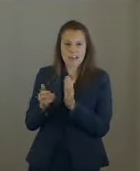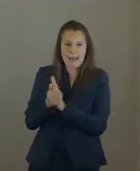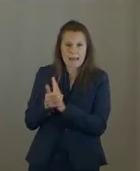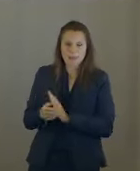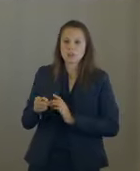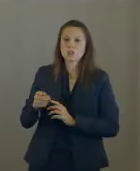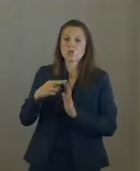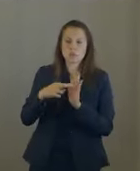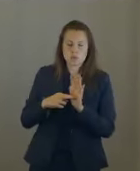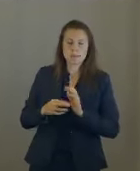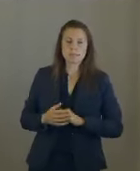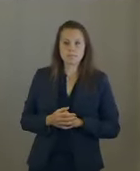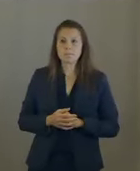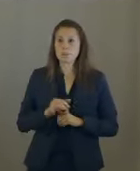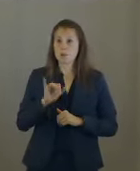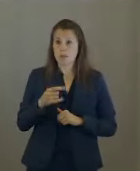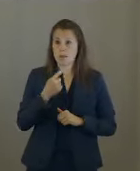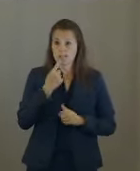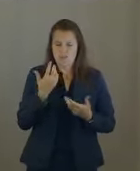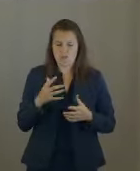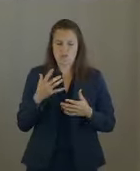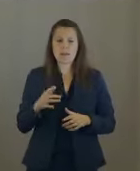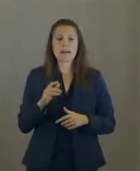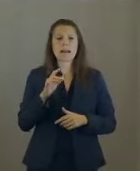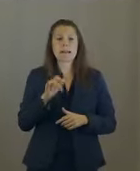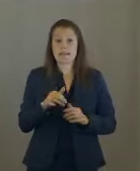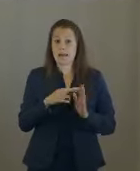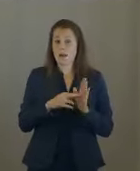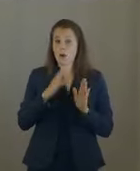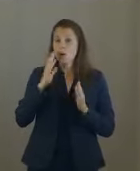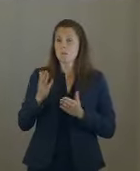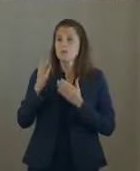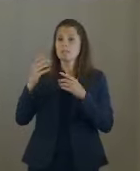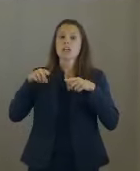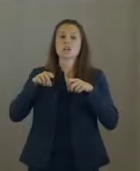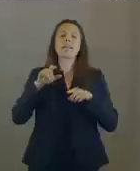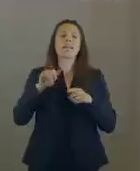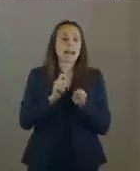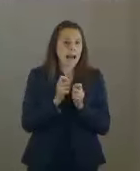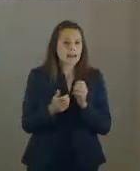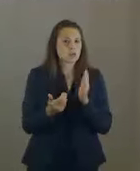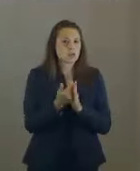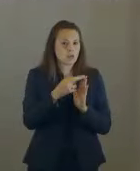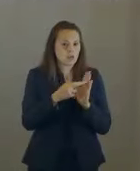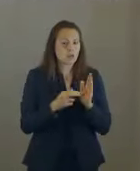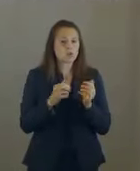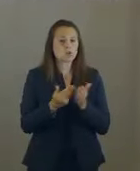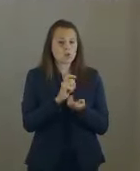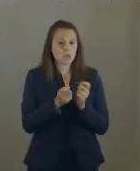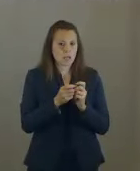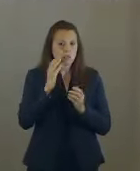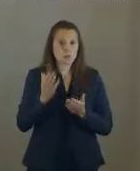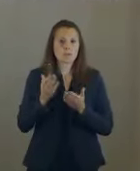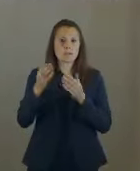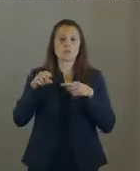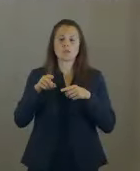rules. And so as you heard earlier, that will be presented at public hearing, or those edits and amendments will be presented at a public hearing